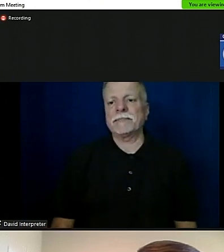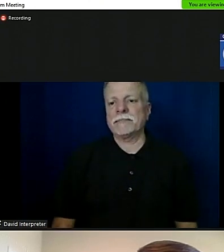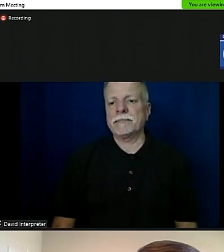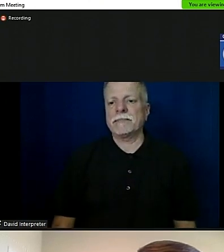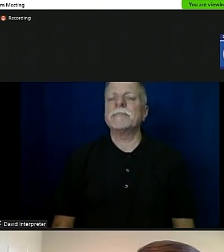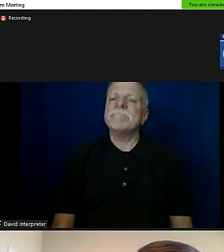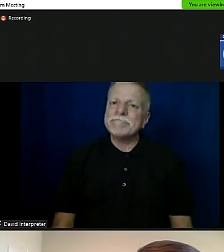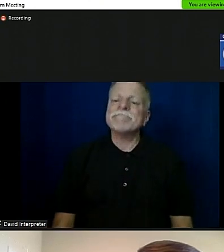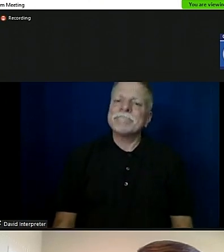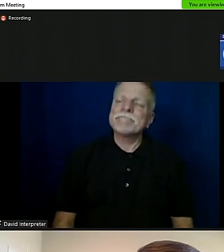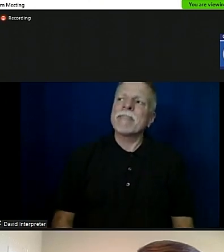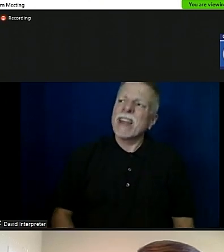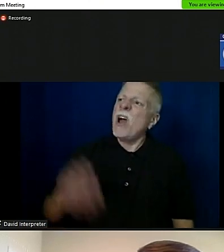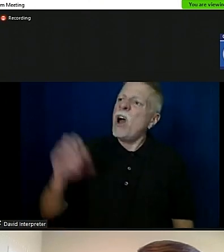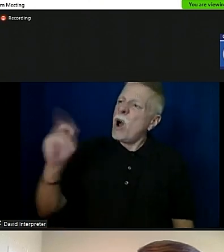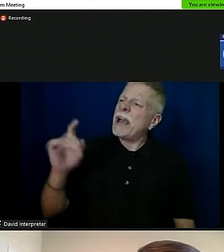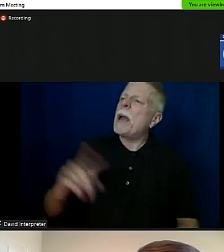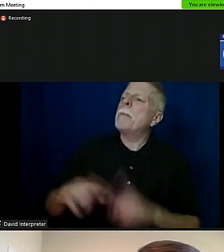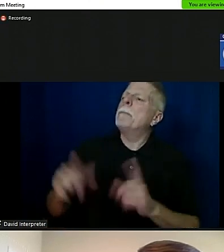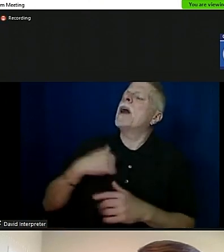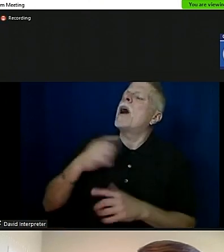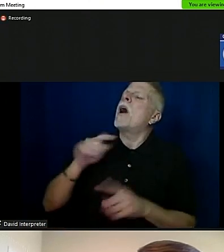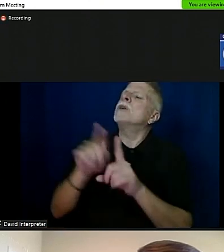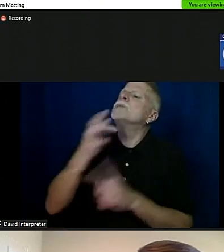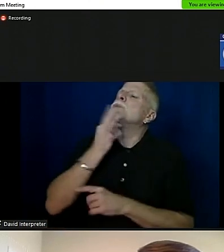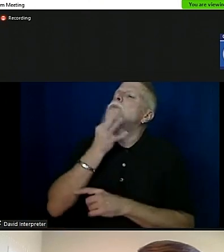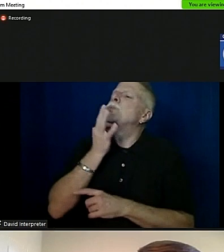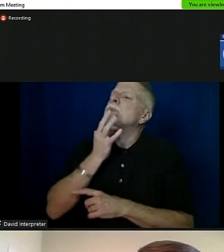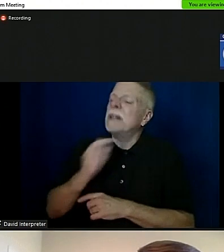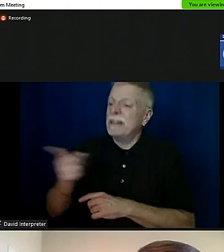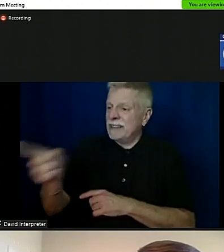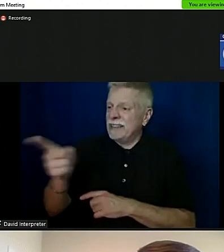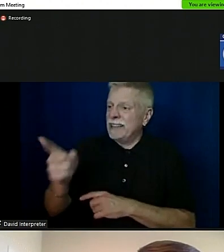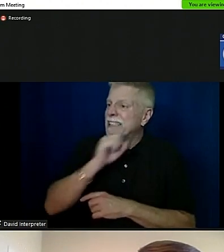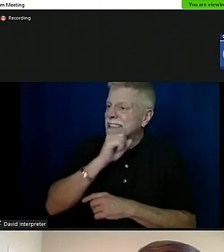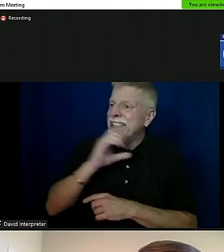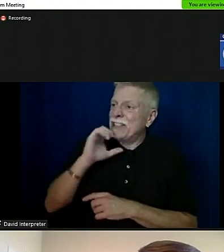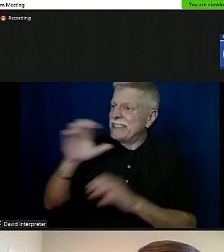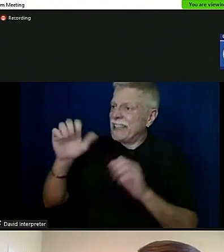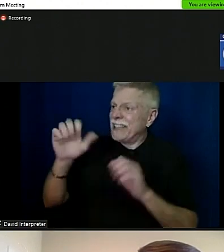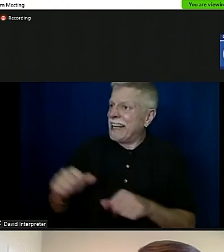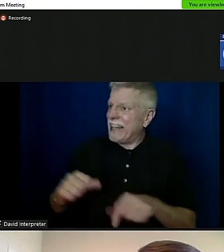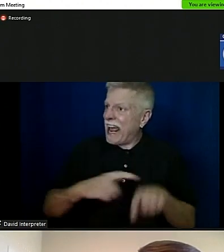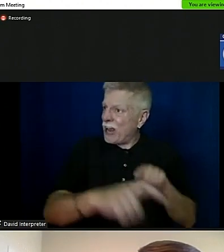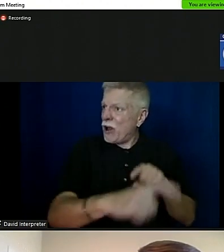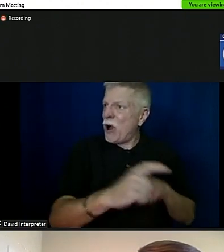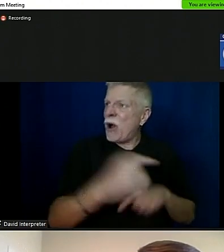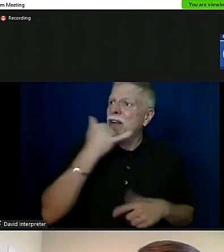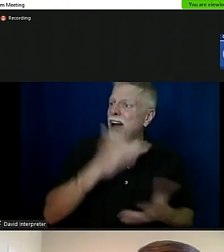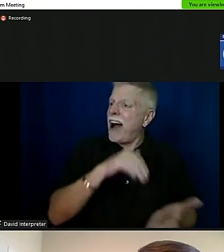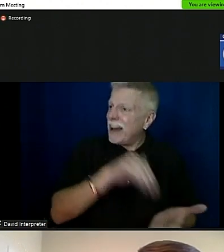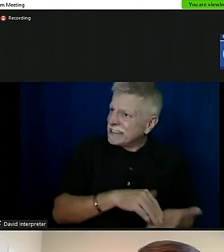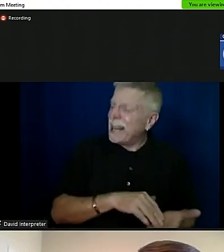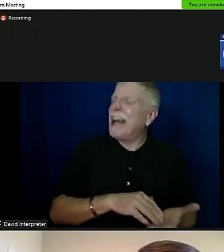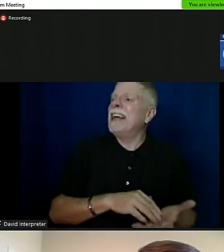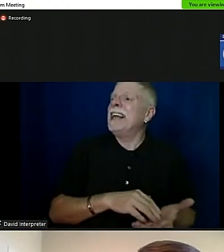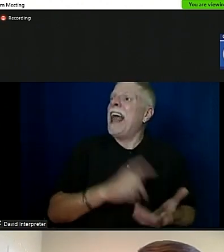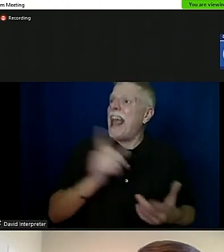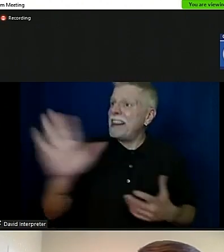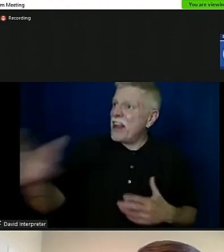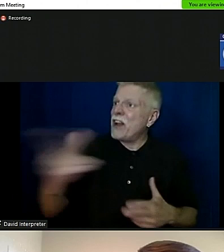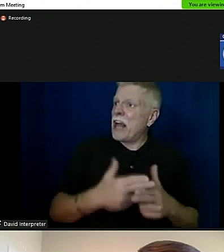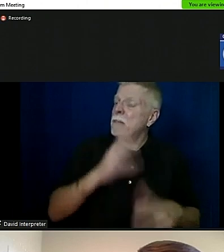of what I'm wondering though is, are they going to be able to get on a wait list by calling this hotline, or are they just going to get another list of websites